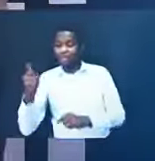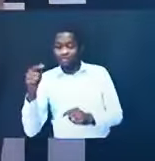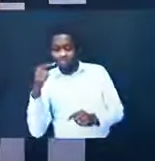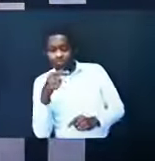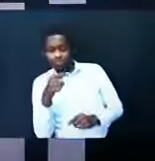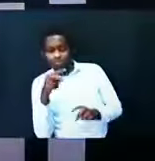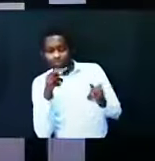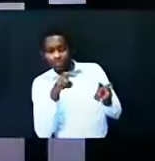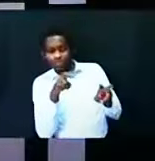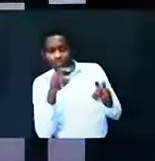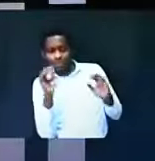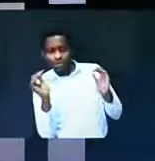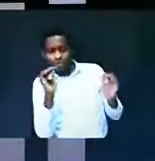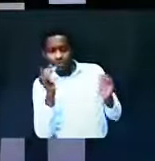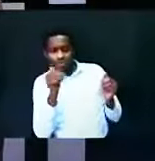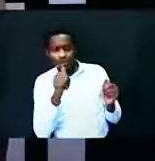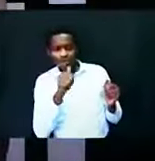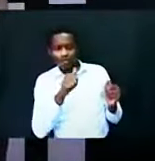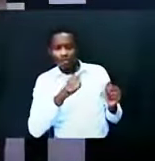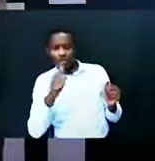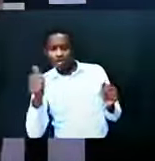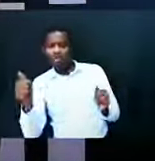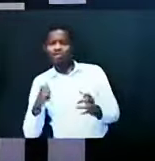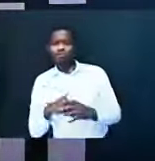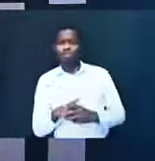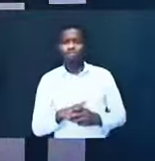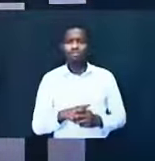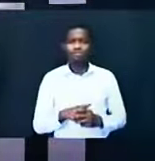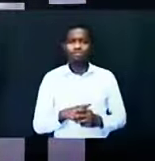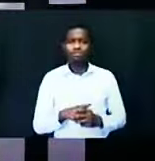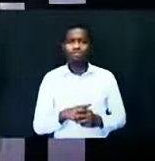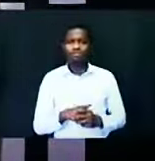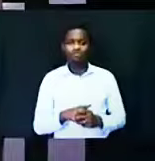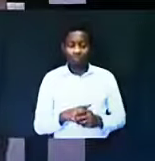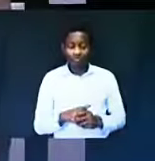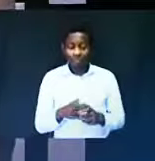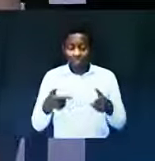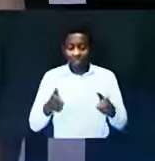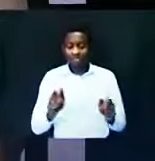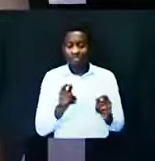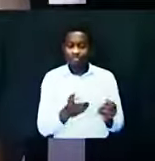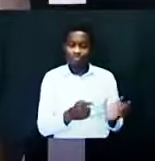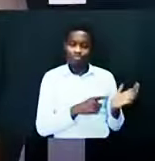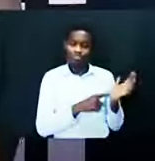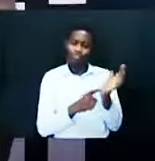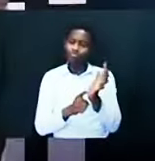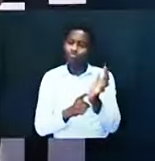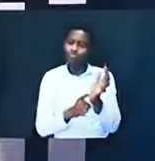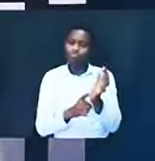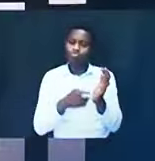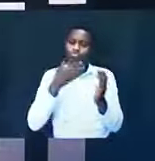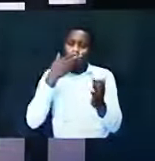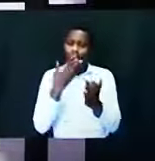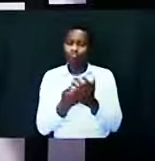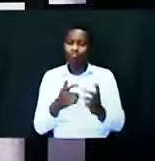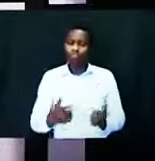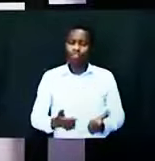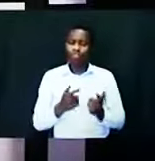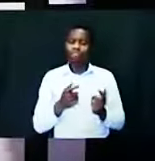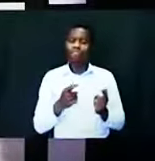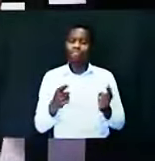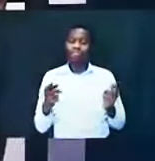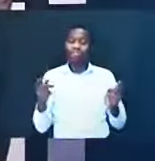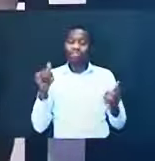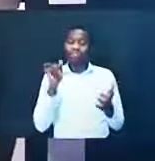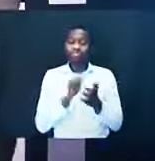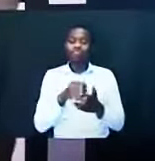toto hon. What you have. Wonfa de won won. Let us bring an alternative lifestyle. Mama yem fa kwan foforo e fa ma. Now based on the